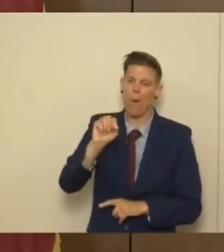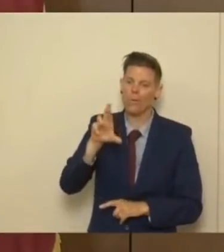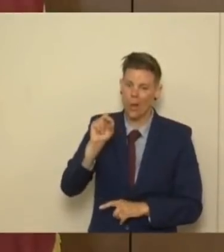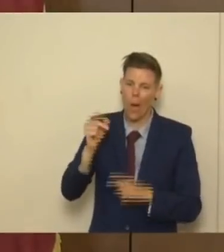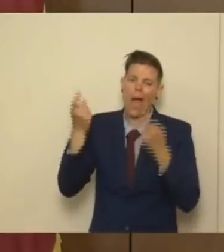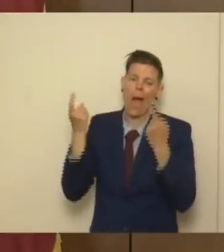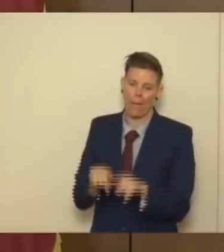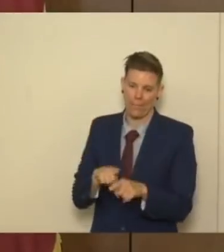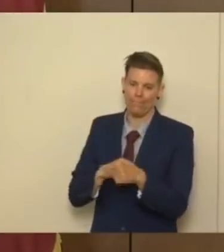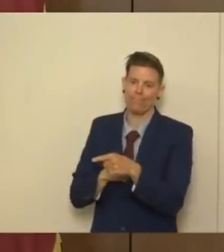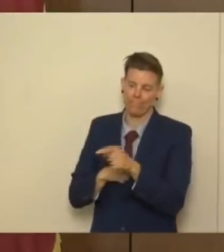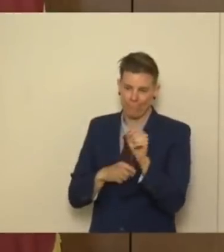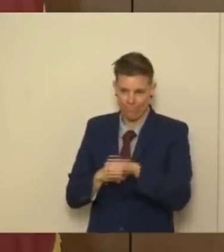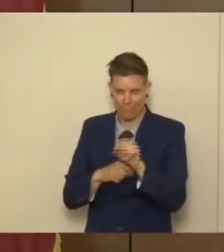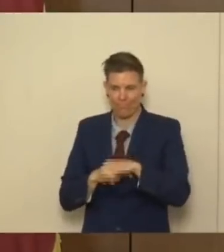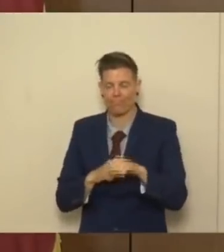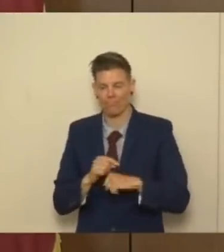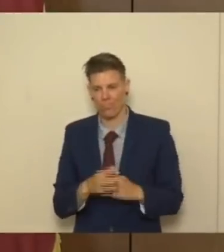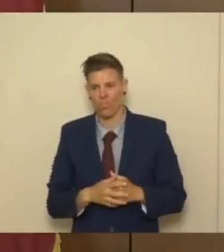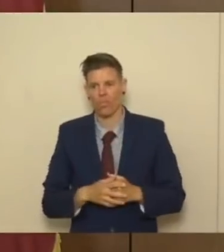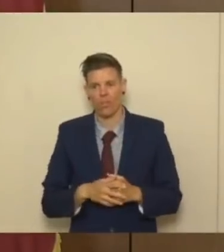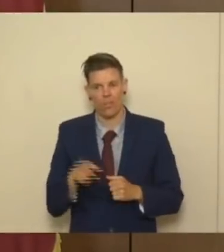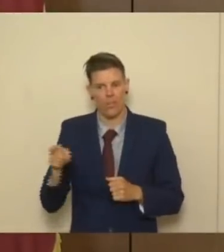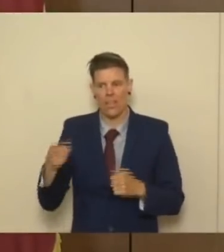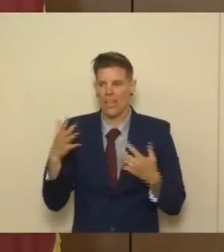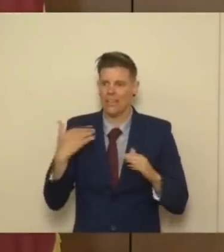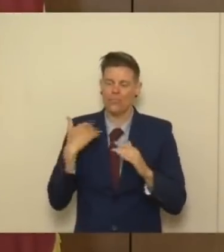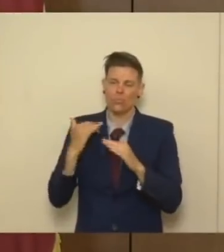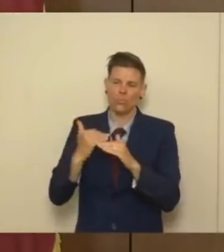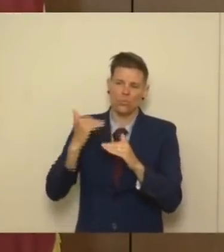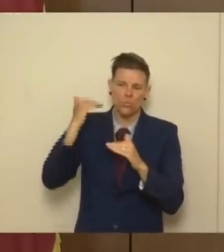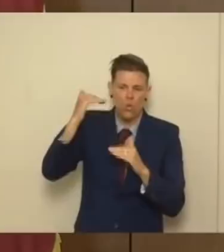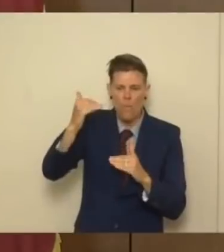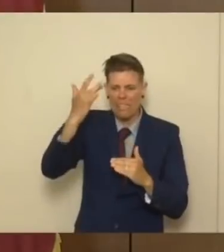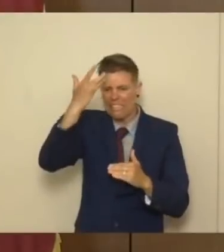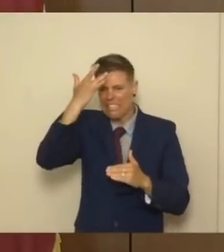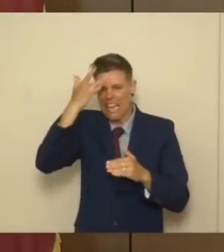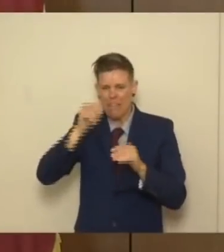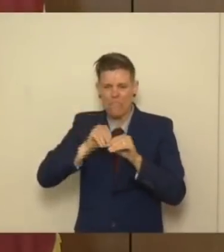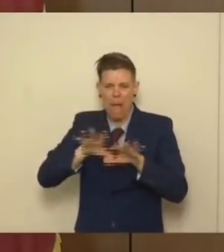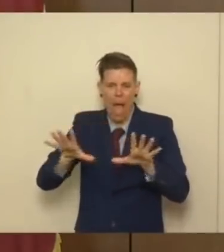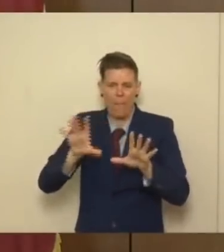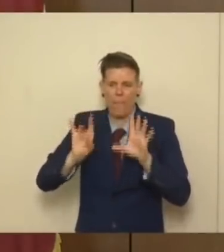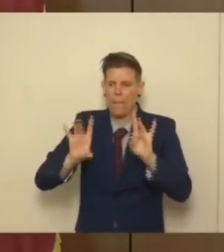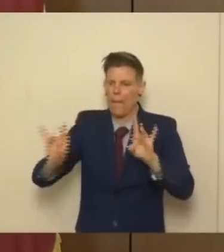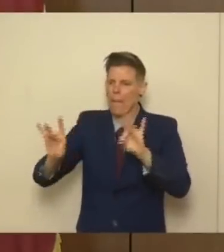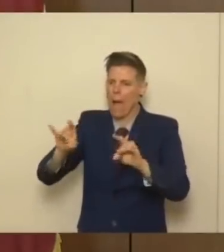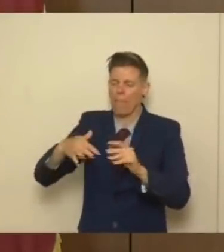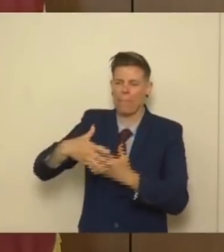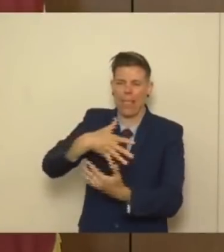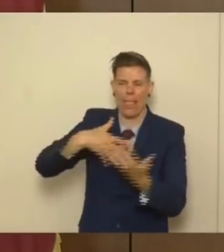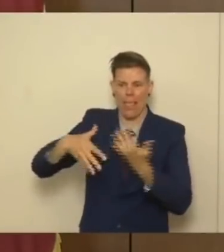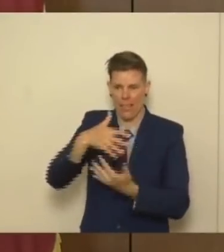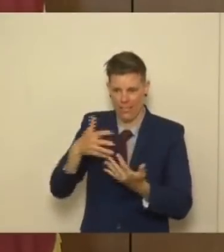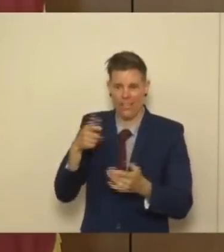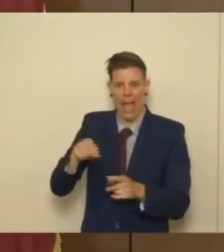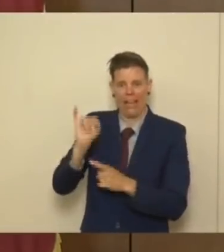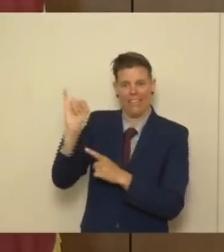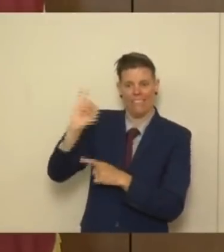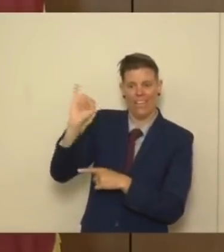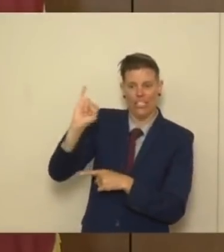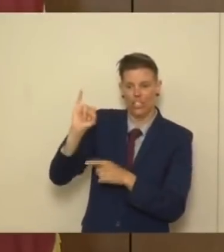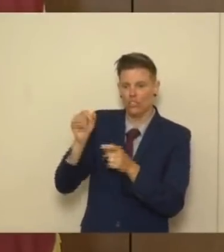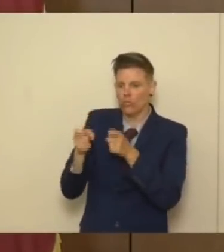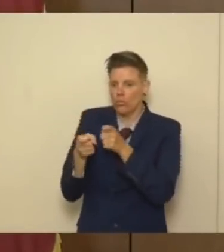high positivity rate. We continue to do the infection control training. We continue to try to isolate that outbreak,